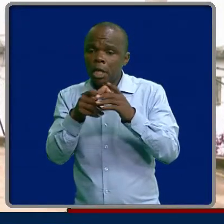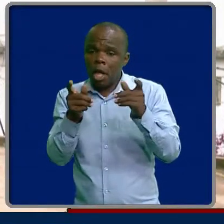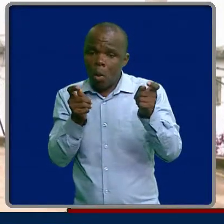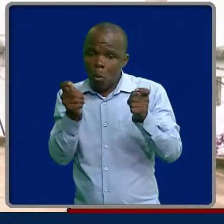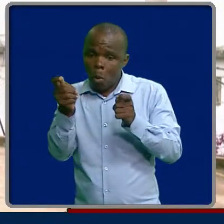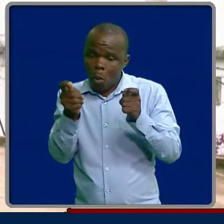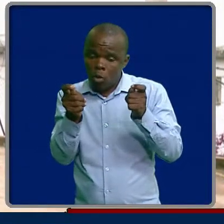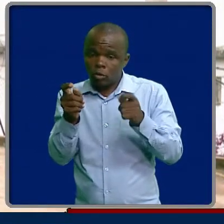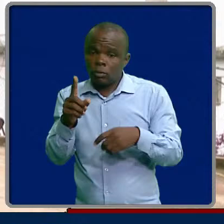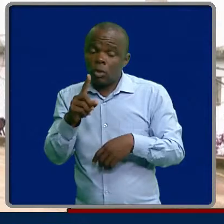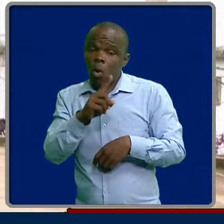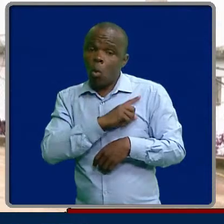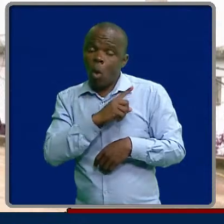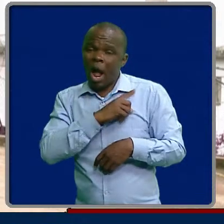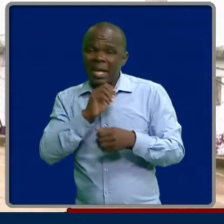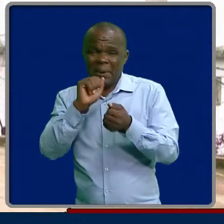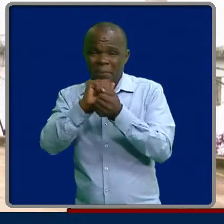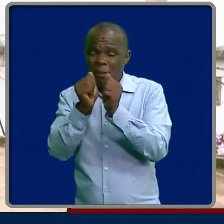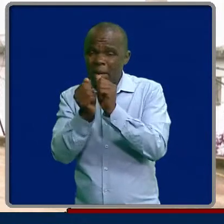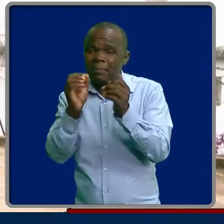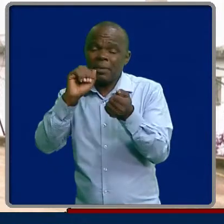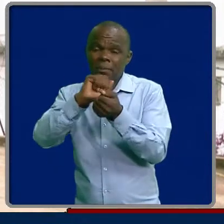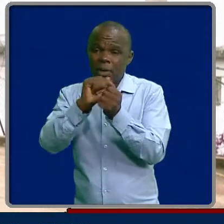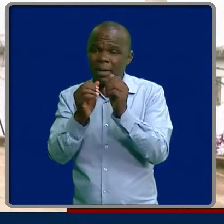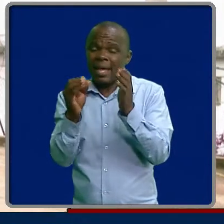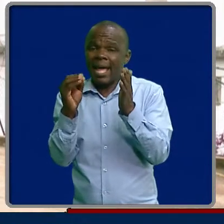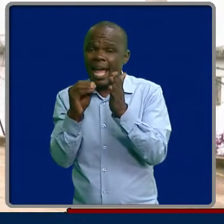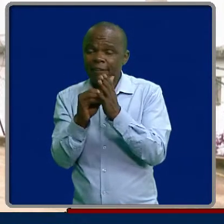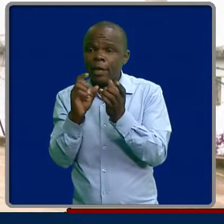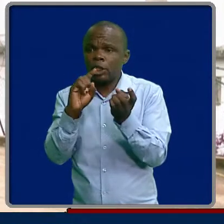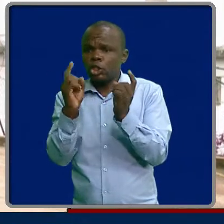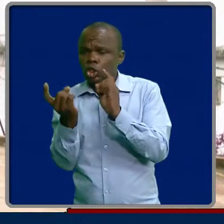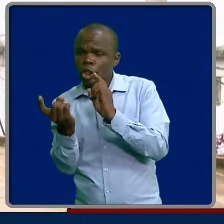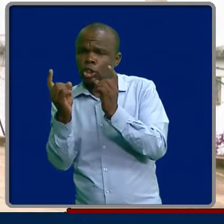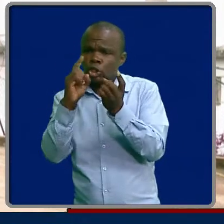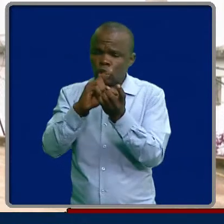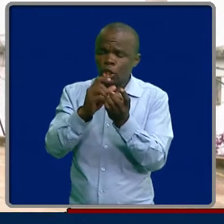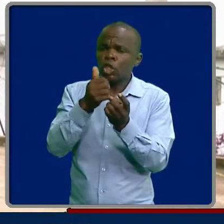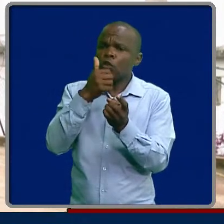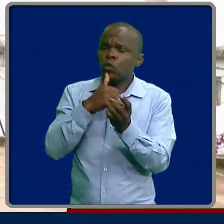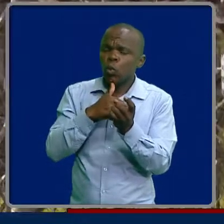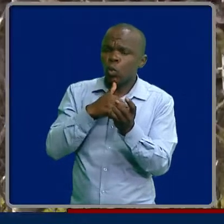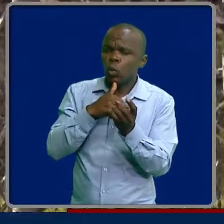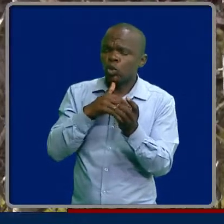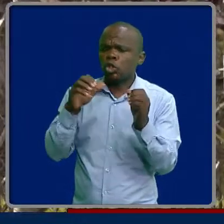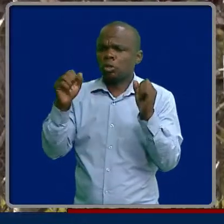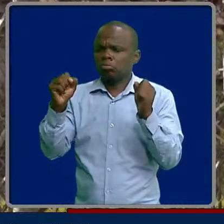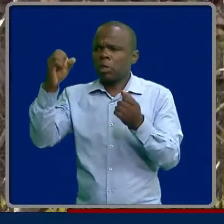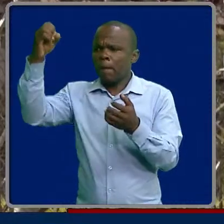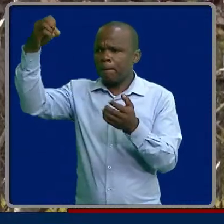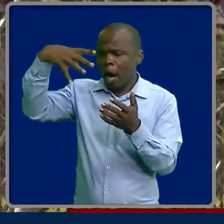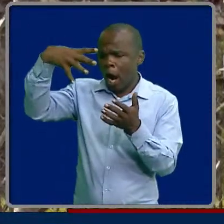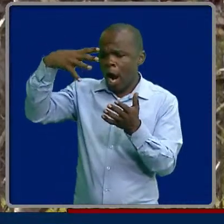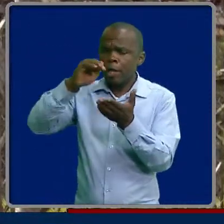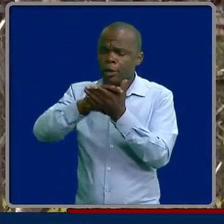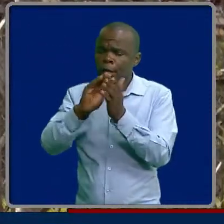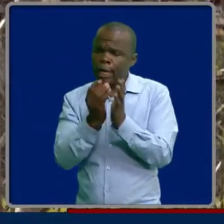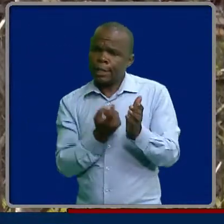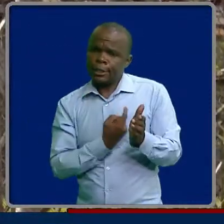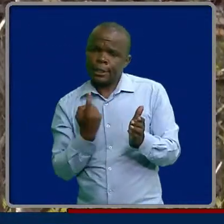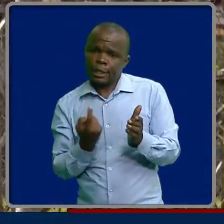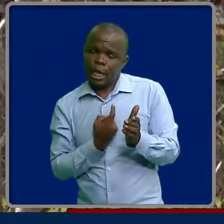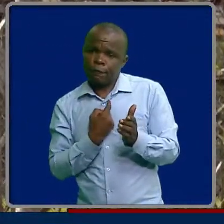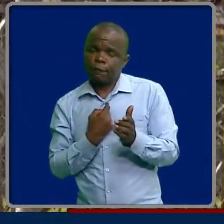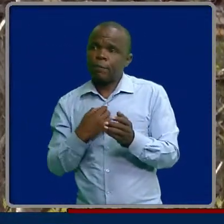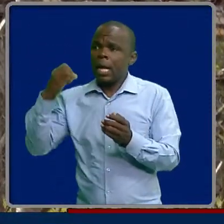being affected by faults because of the interchangeable use of embedded generators and grid electricity. He has